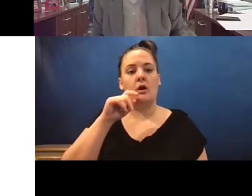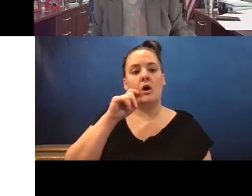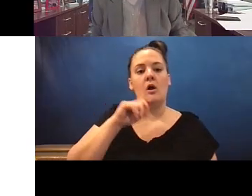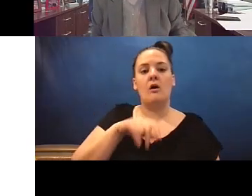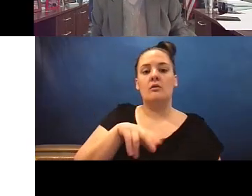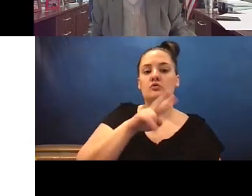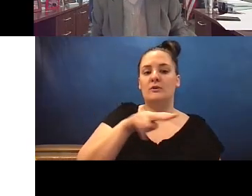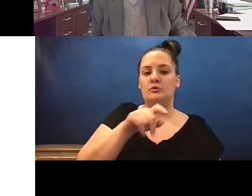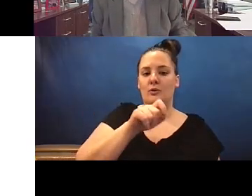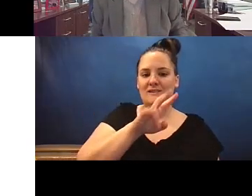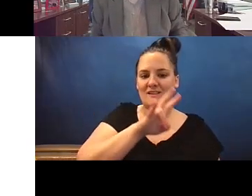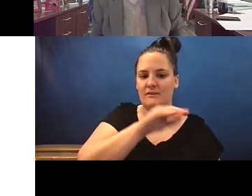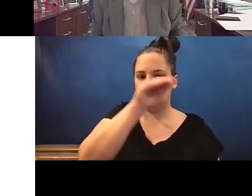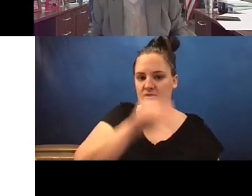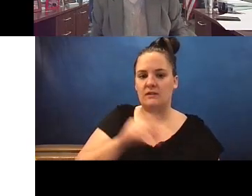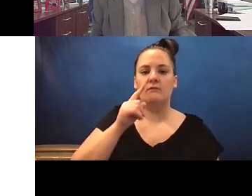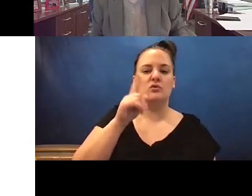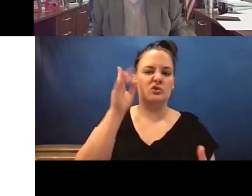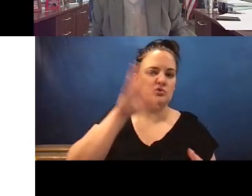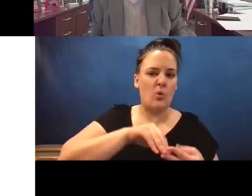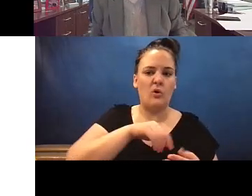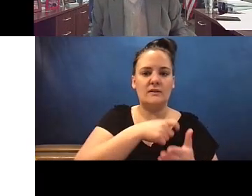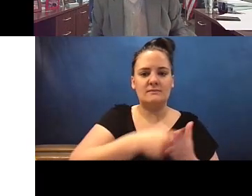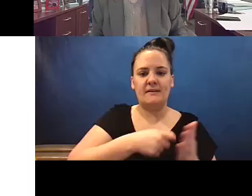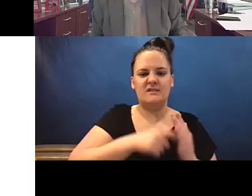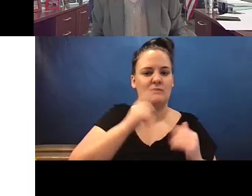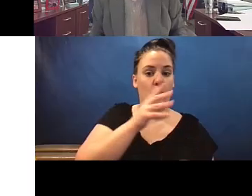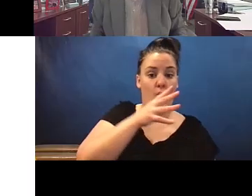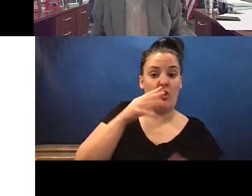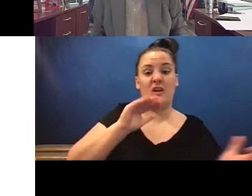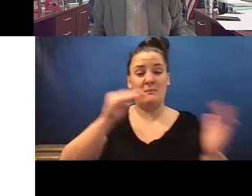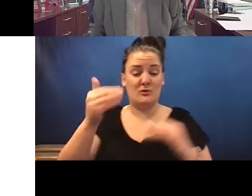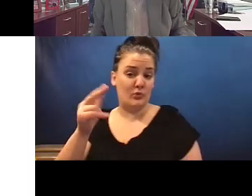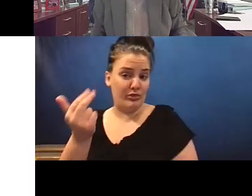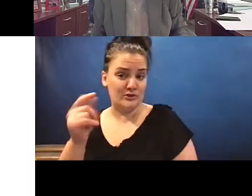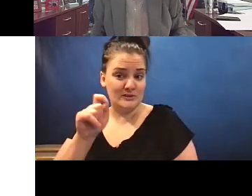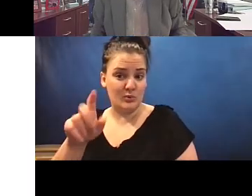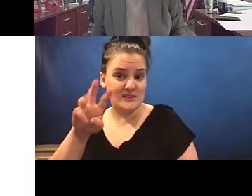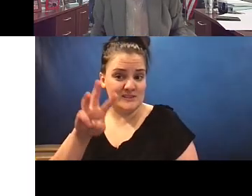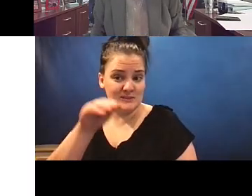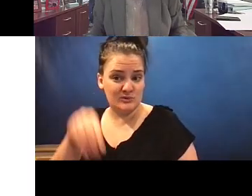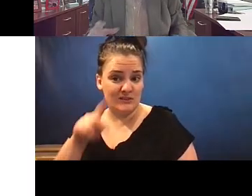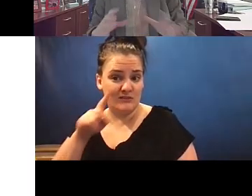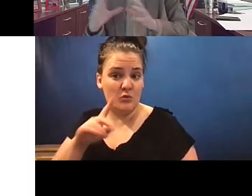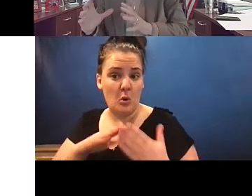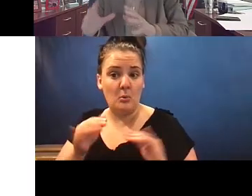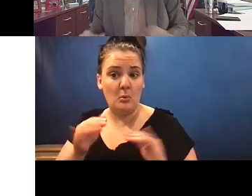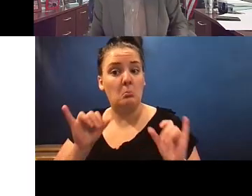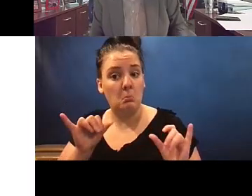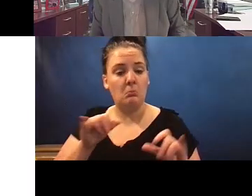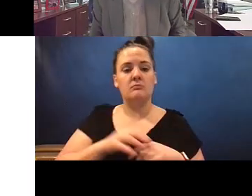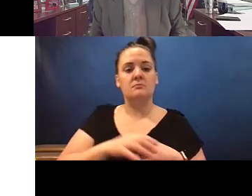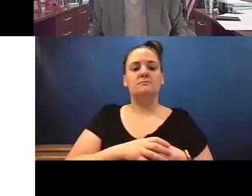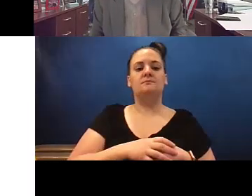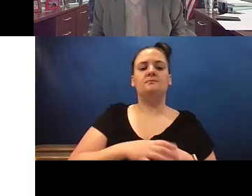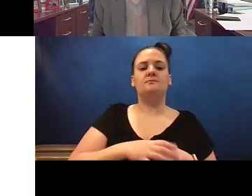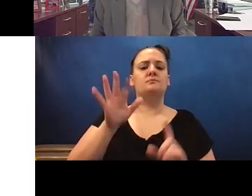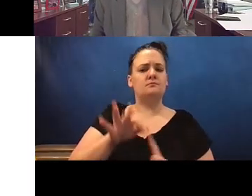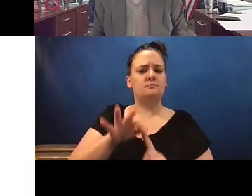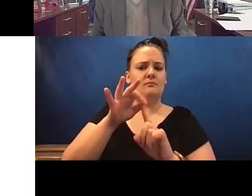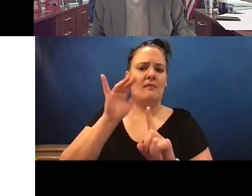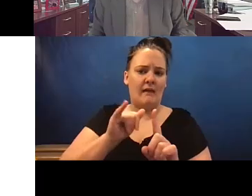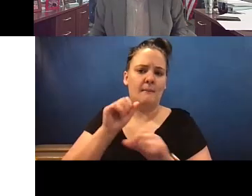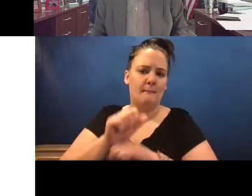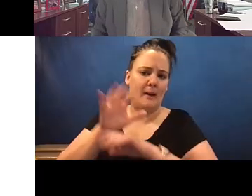compared to 13.6% for our urban hospitals. They have lower margins and profits as a standard. Again, the exception is those mountain town